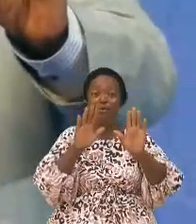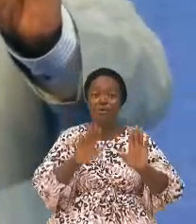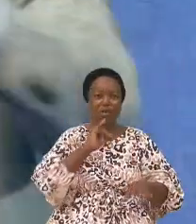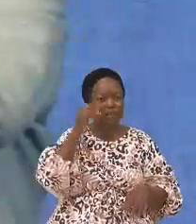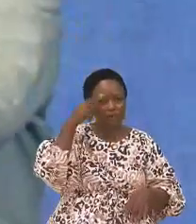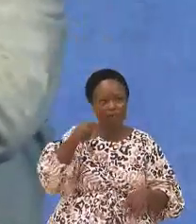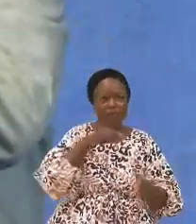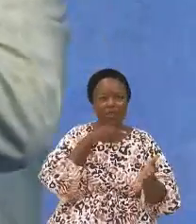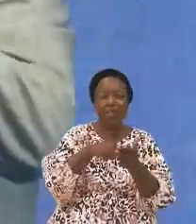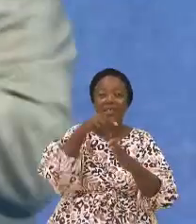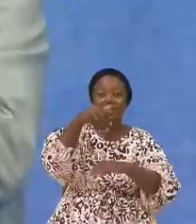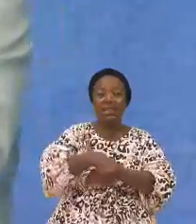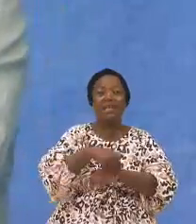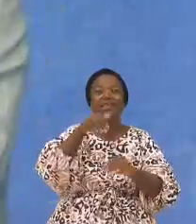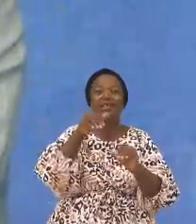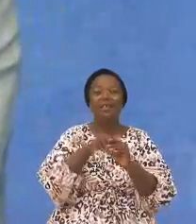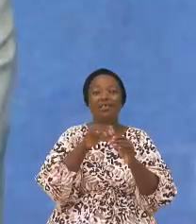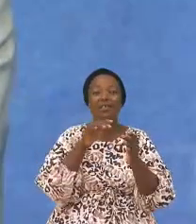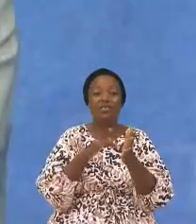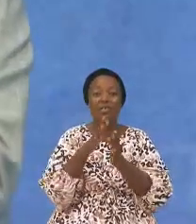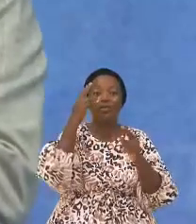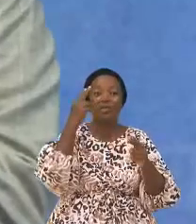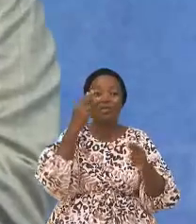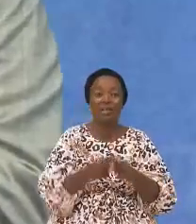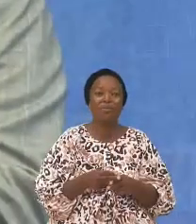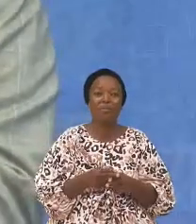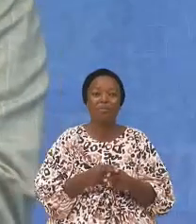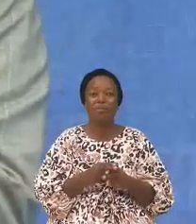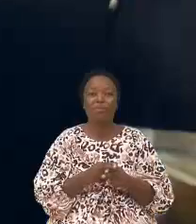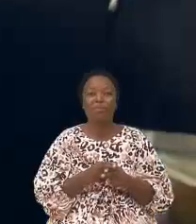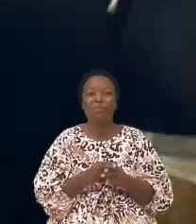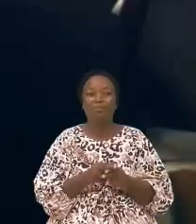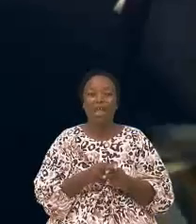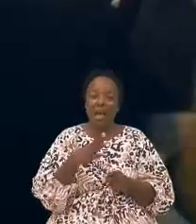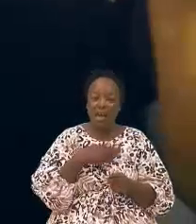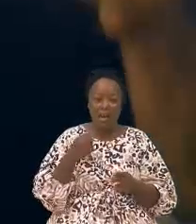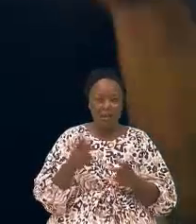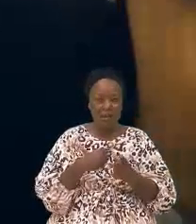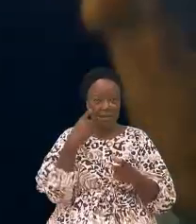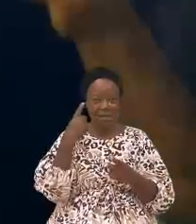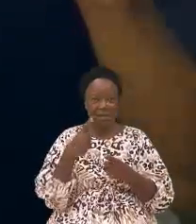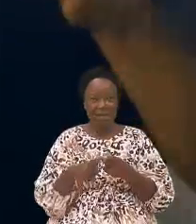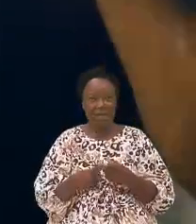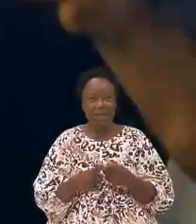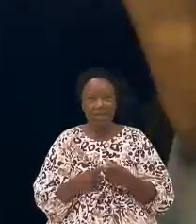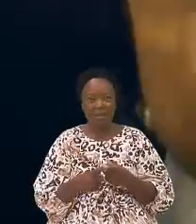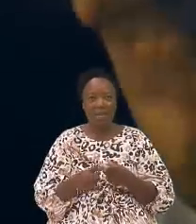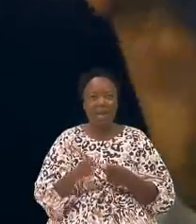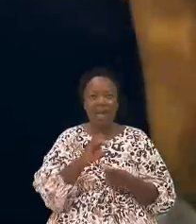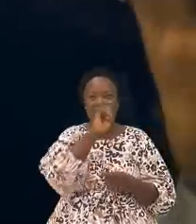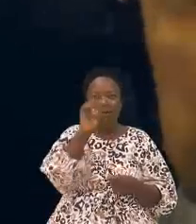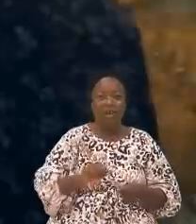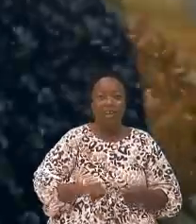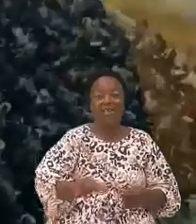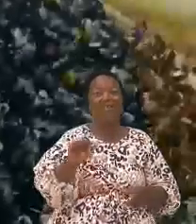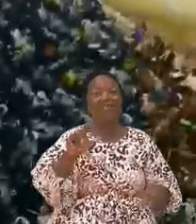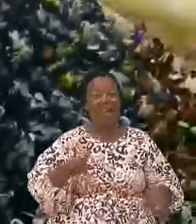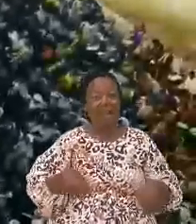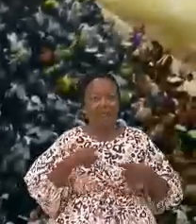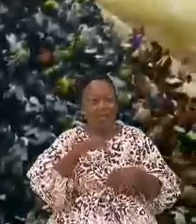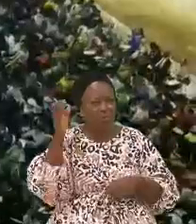of mercy, mighty miracle, is for you tonight in Jesus' name.